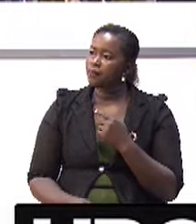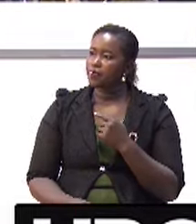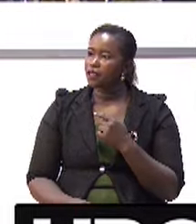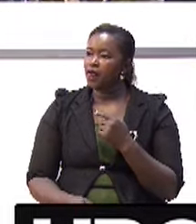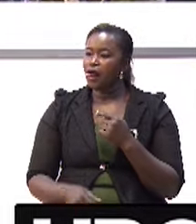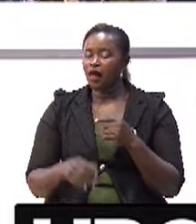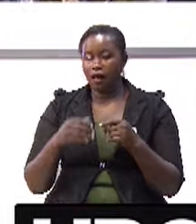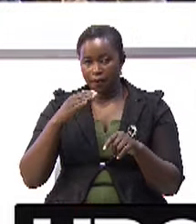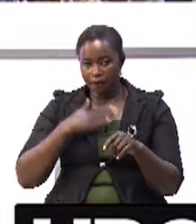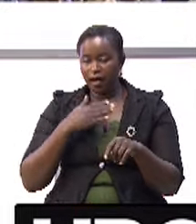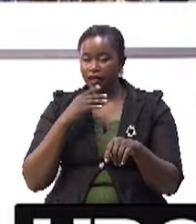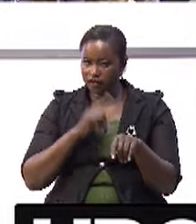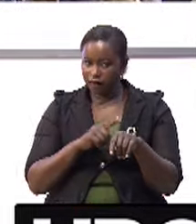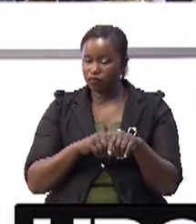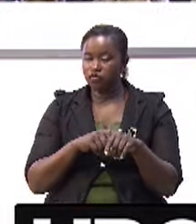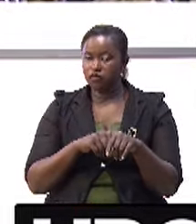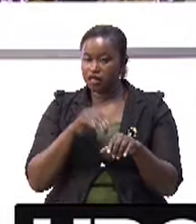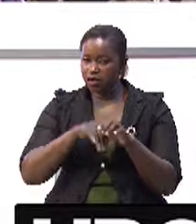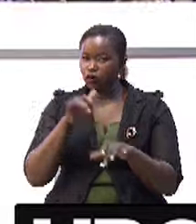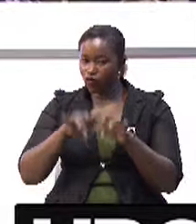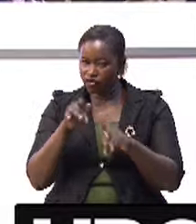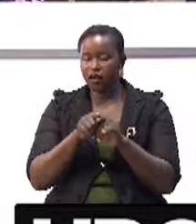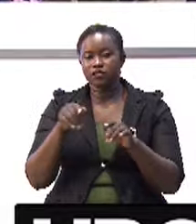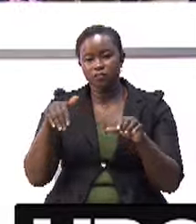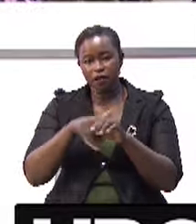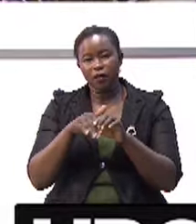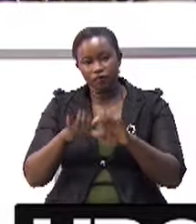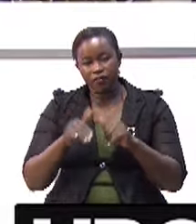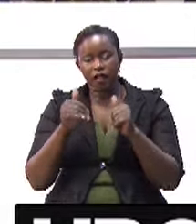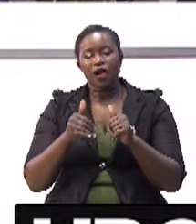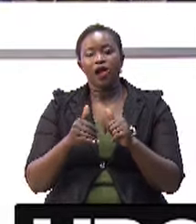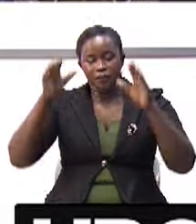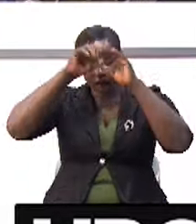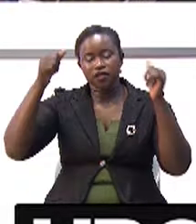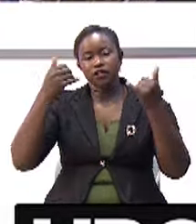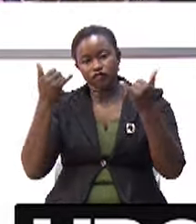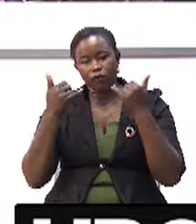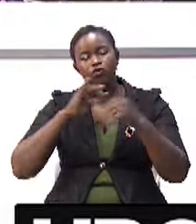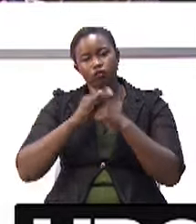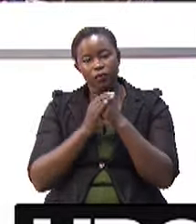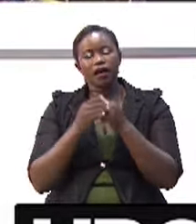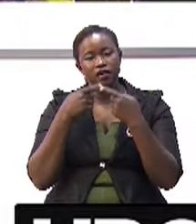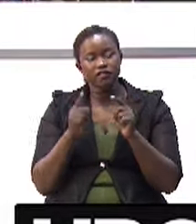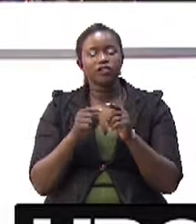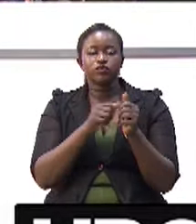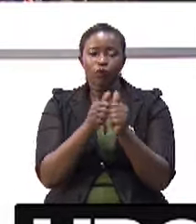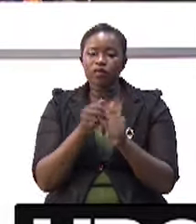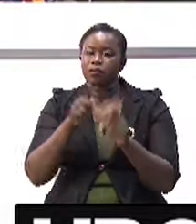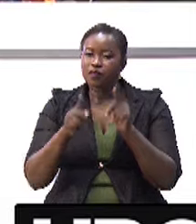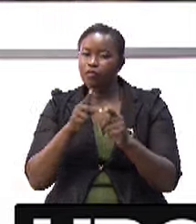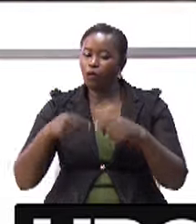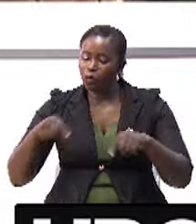member of parliament, the president used to tell us to make a difference with the people that we are